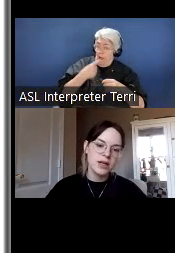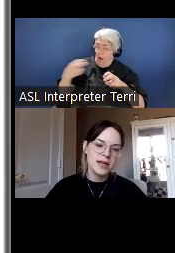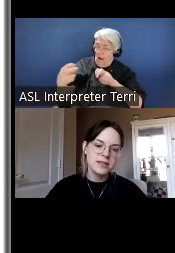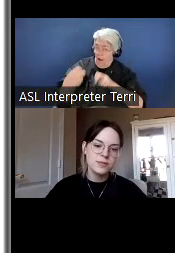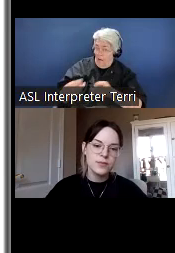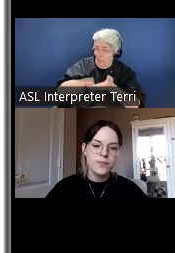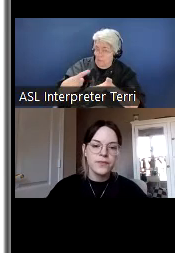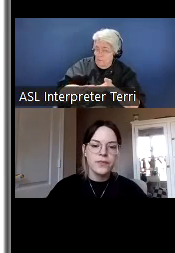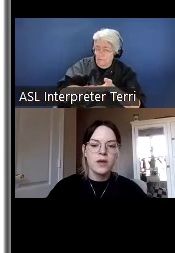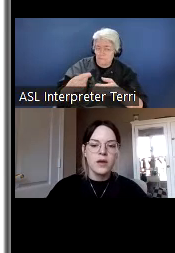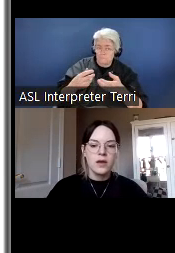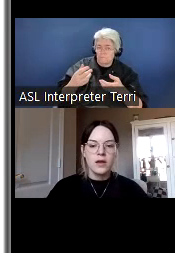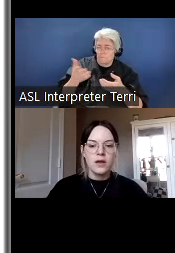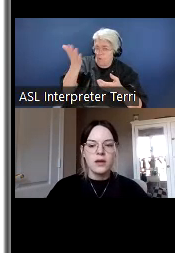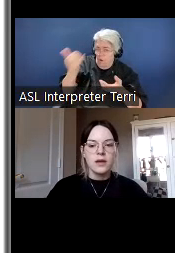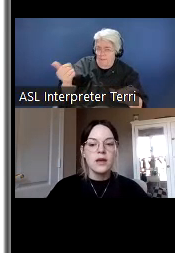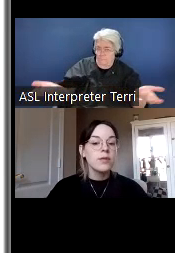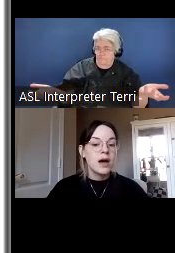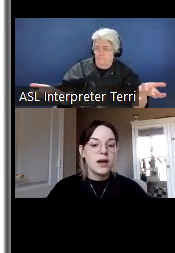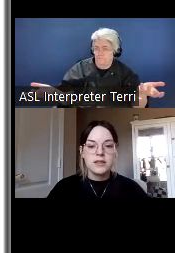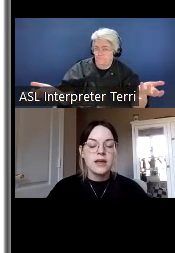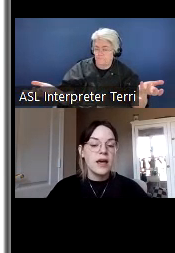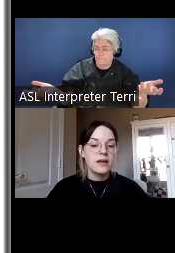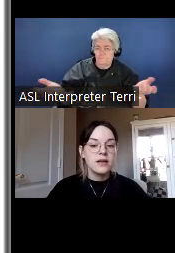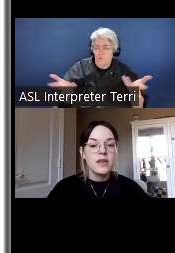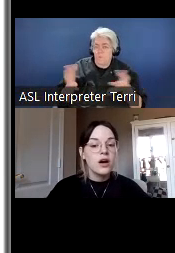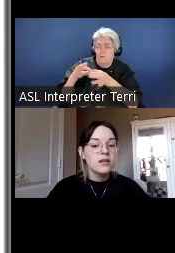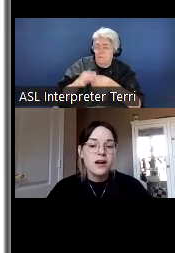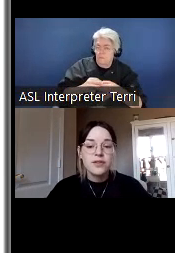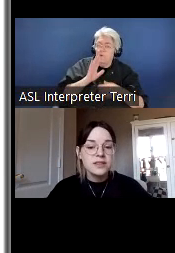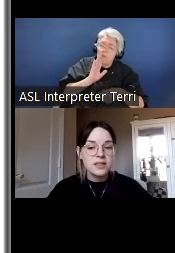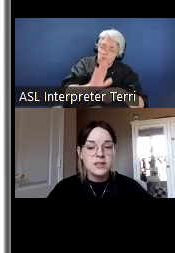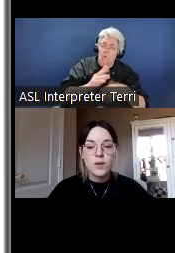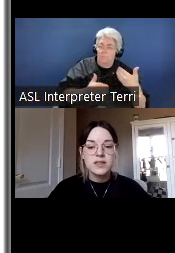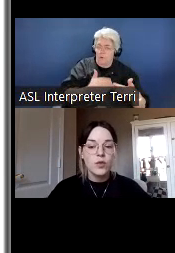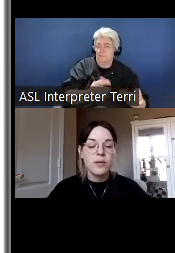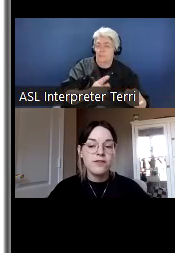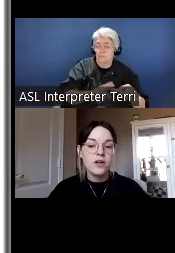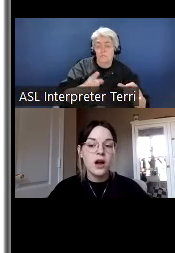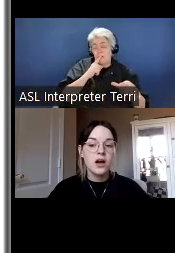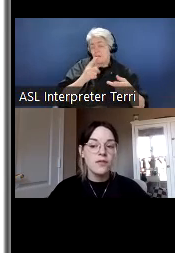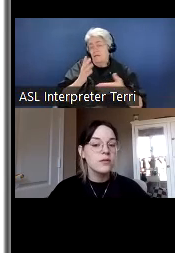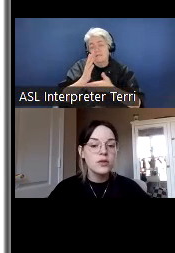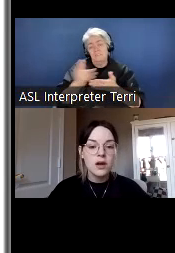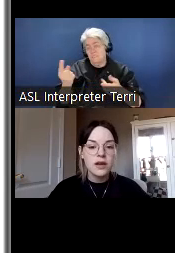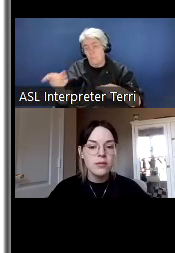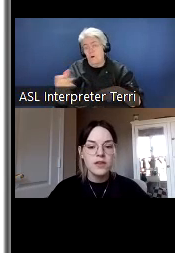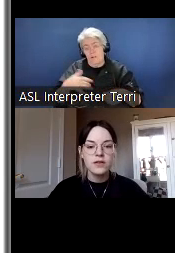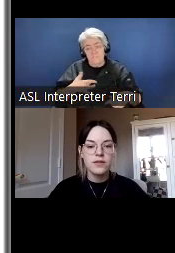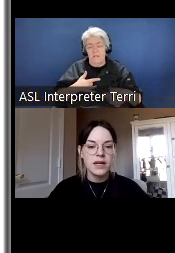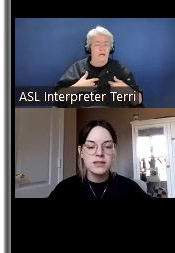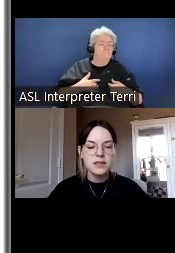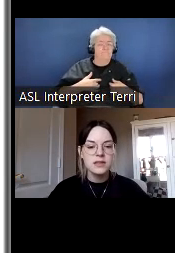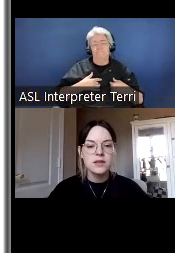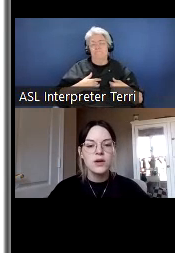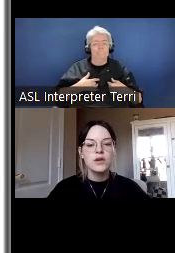your current process. Keep in mind, again, there are a lot of reasons why someone might feel uncomfortable talking about